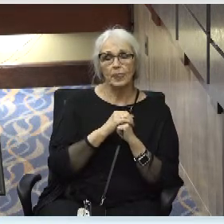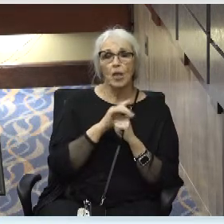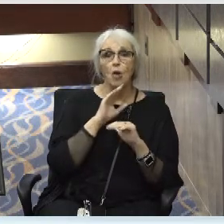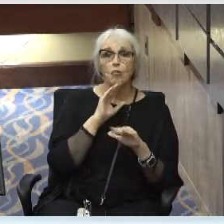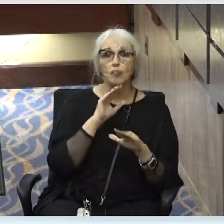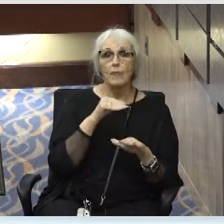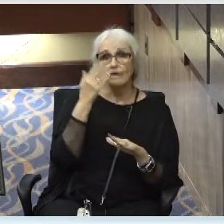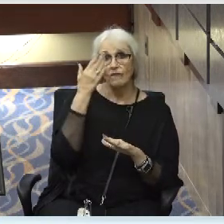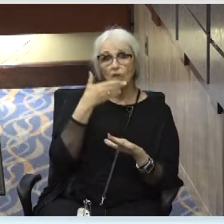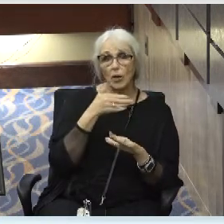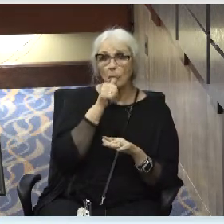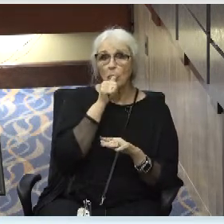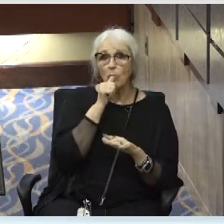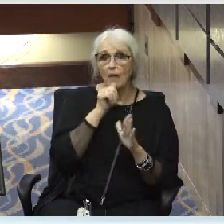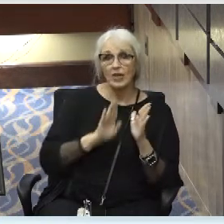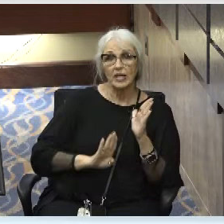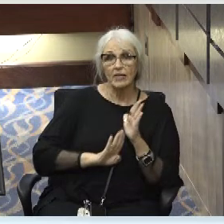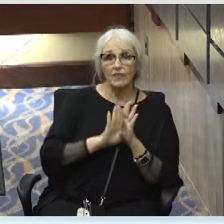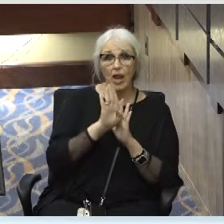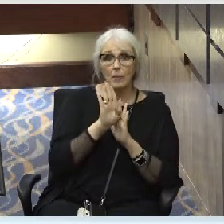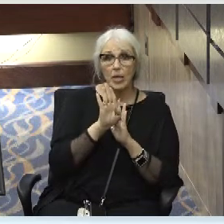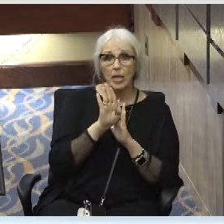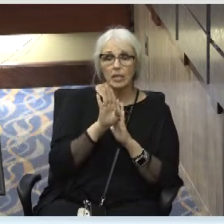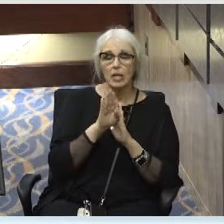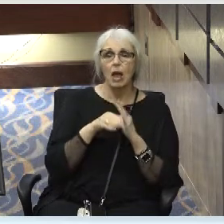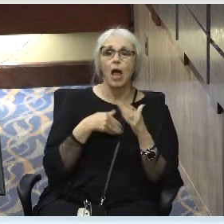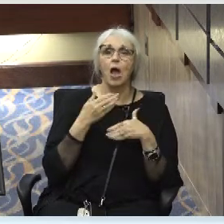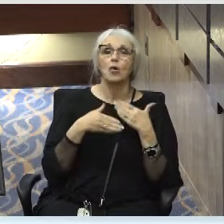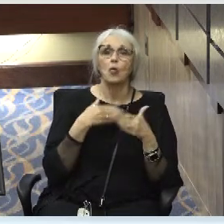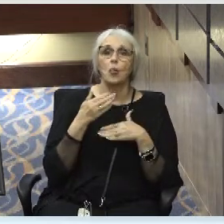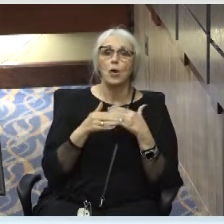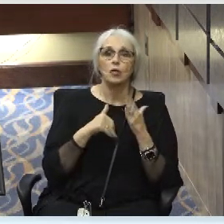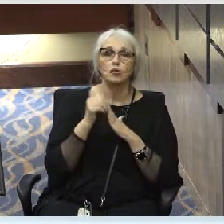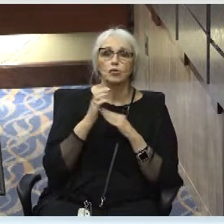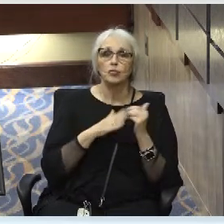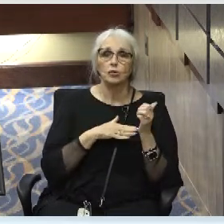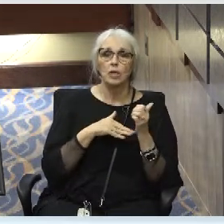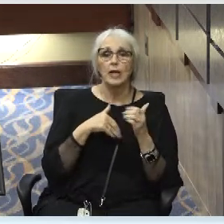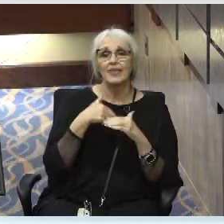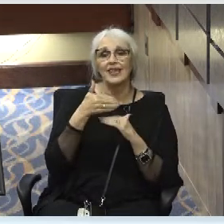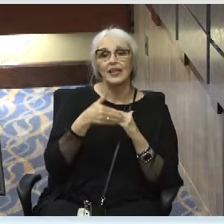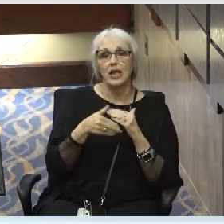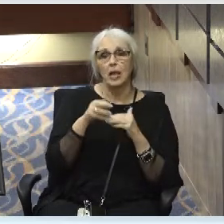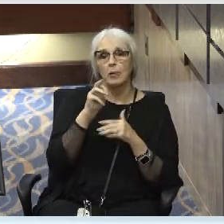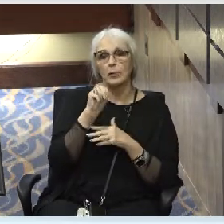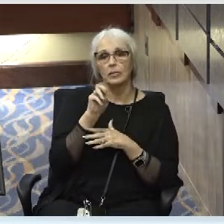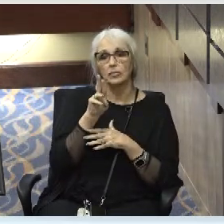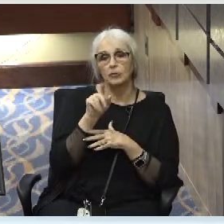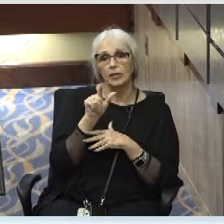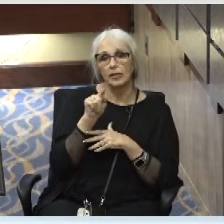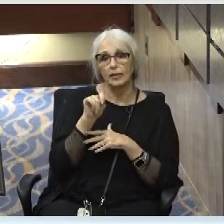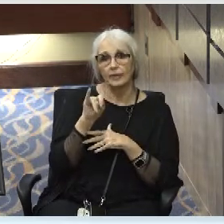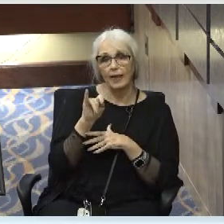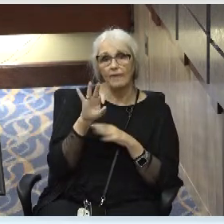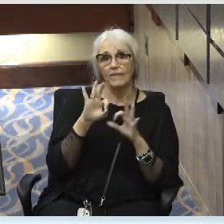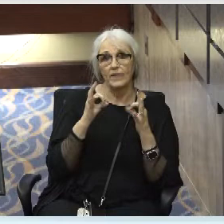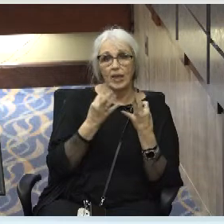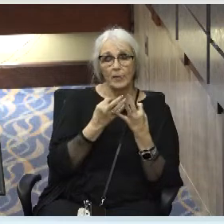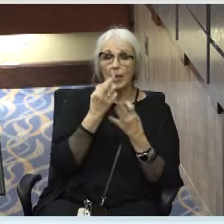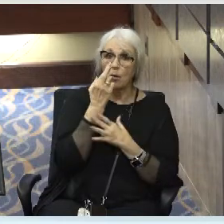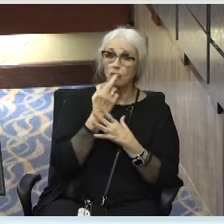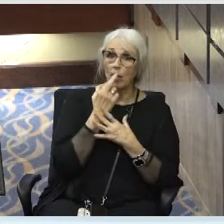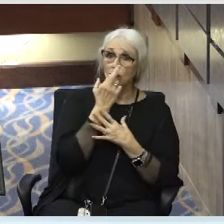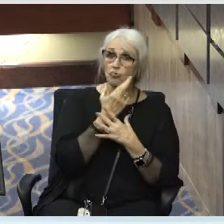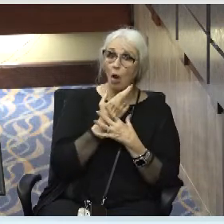Riverfront public-private development, ongoing construction of a mixed-use multifamily office and restaurant. It's 75%